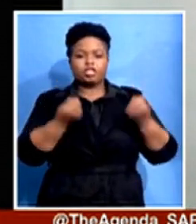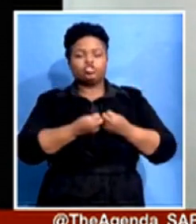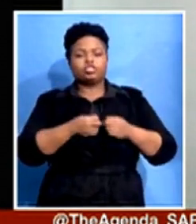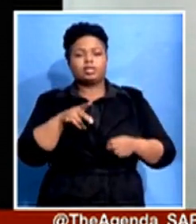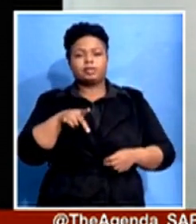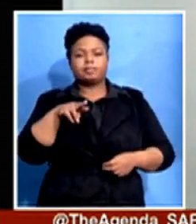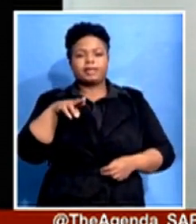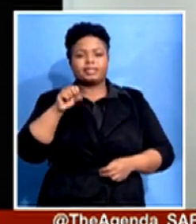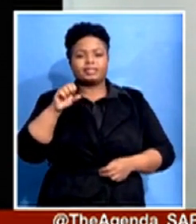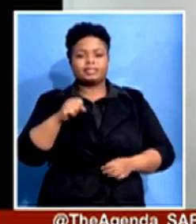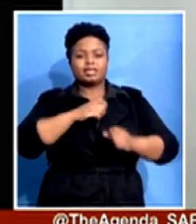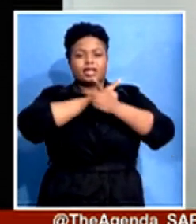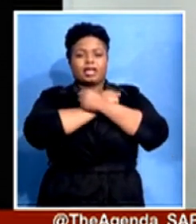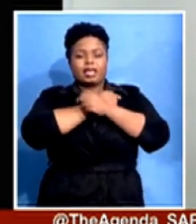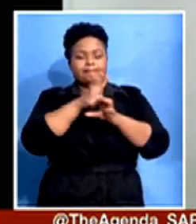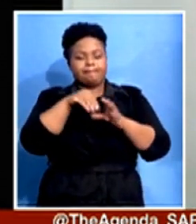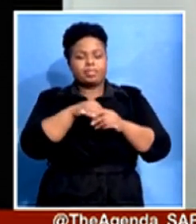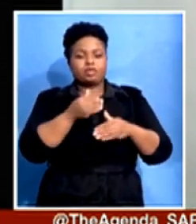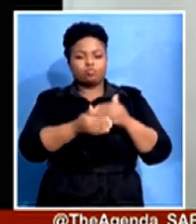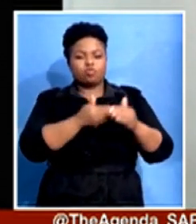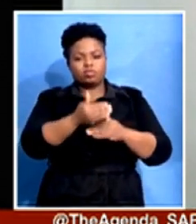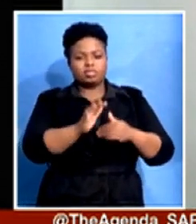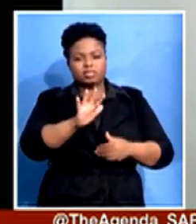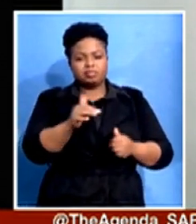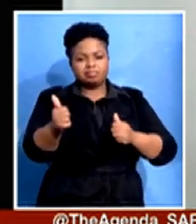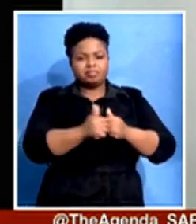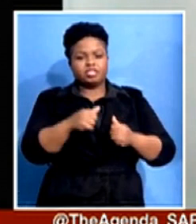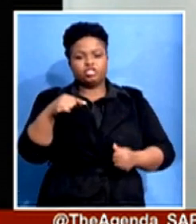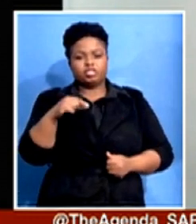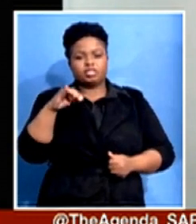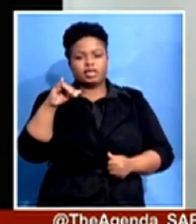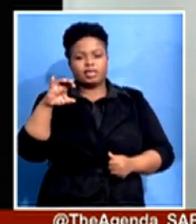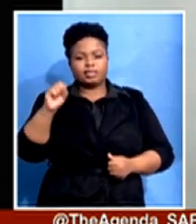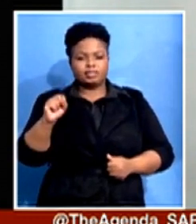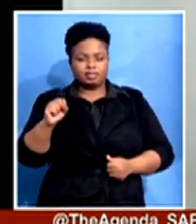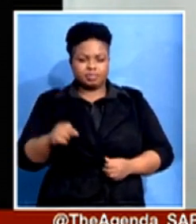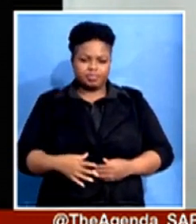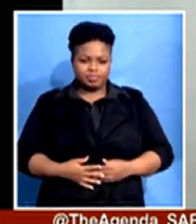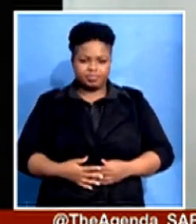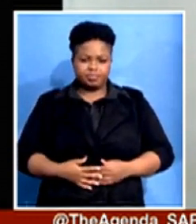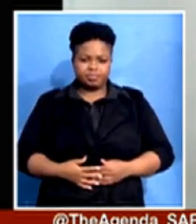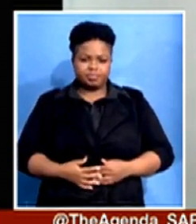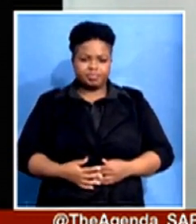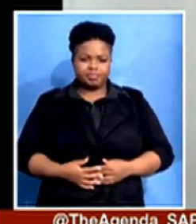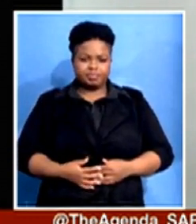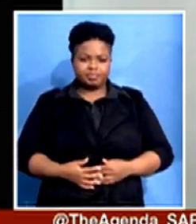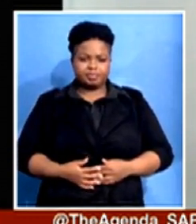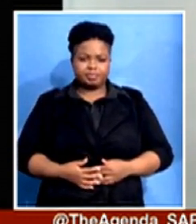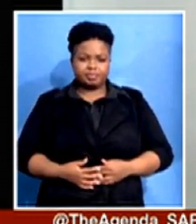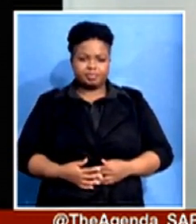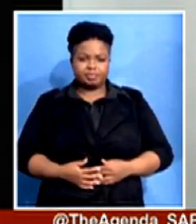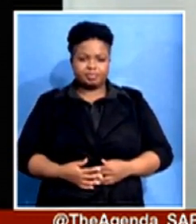in partnership with the GCIS. As this deadly